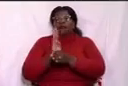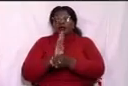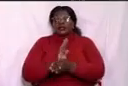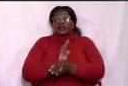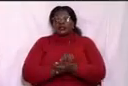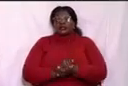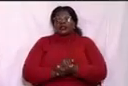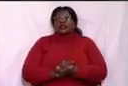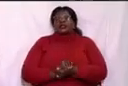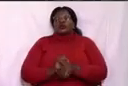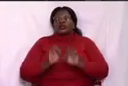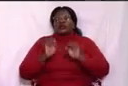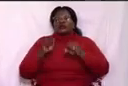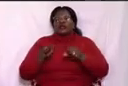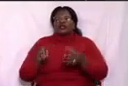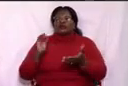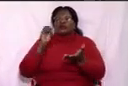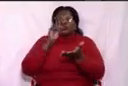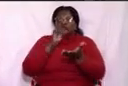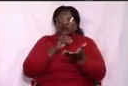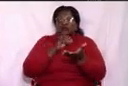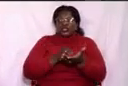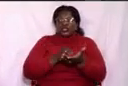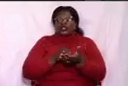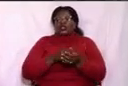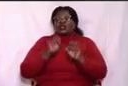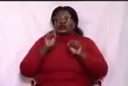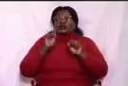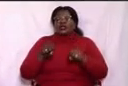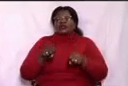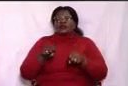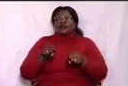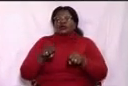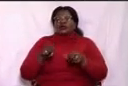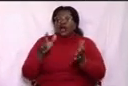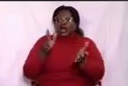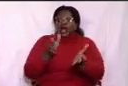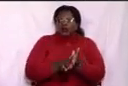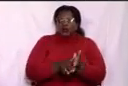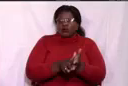be registered and should be in operation for the past 6 months.